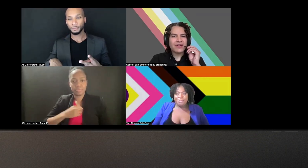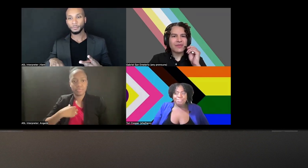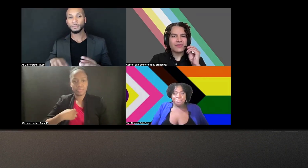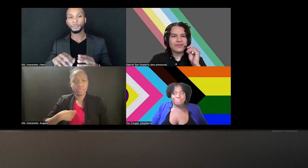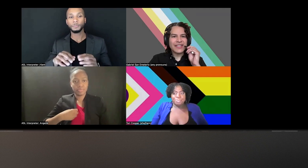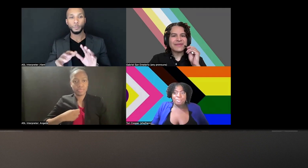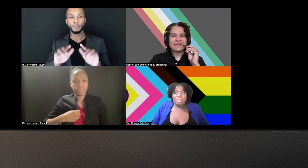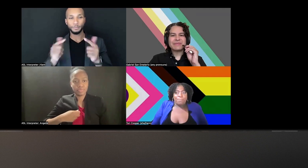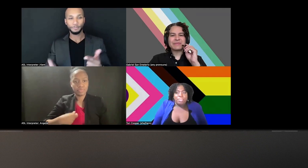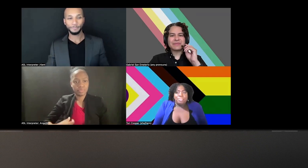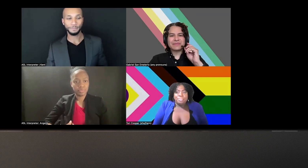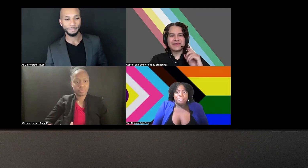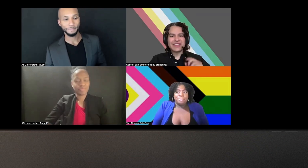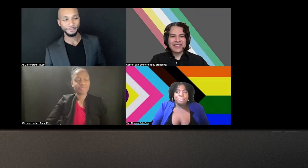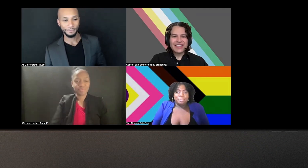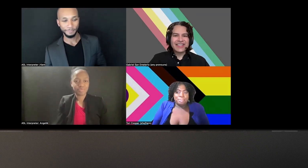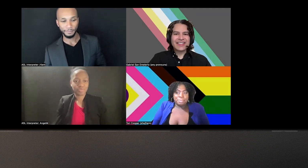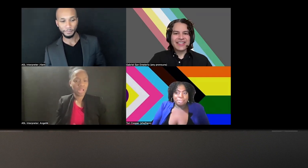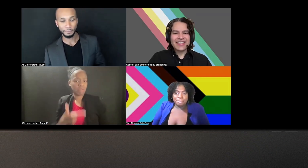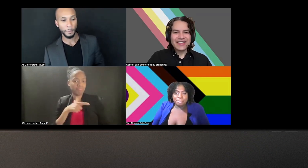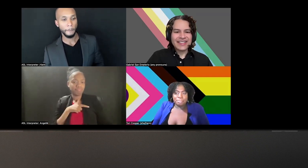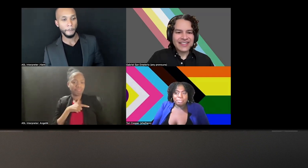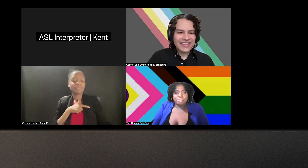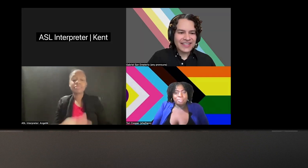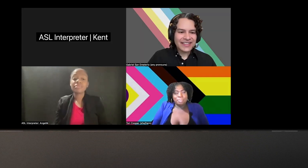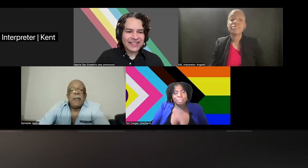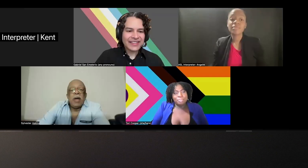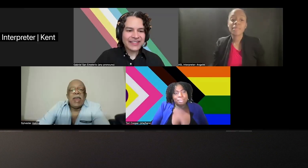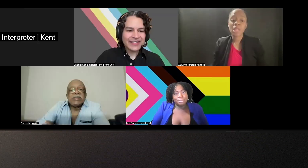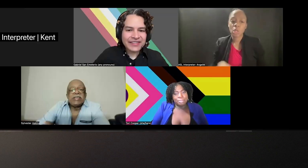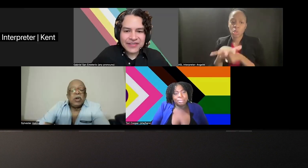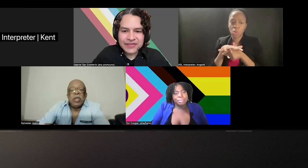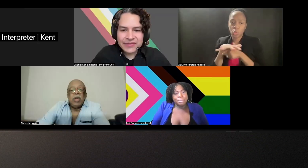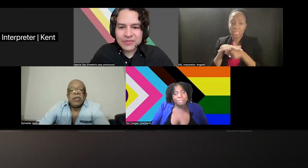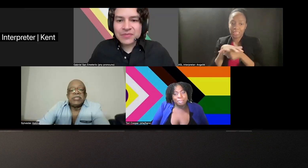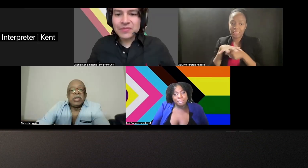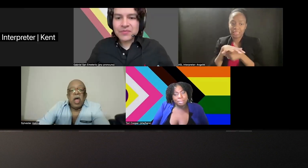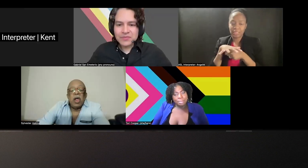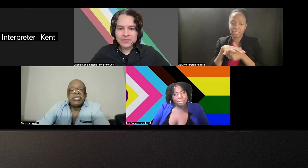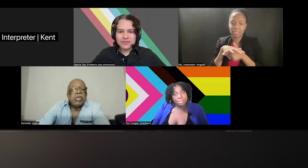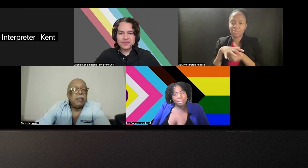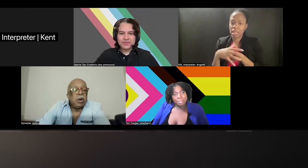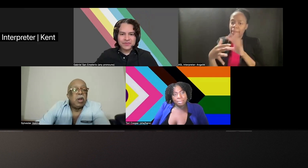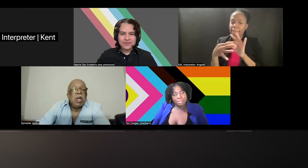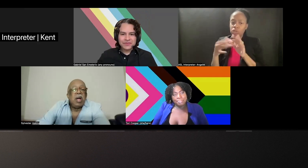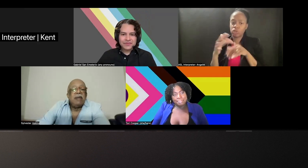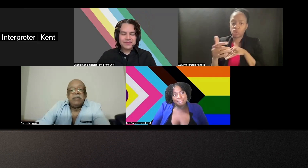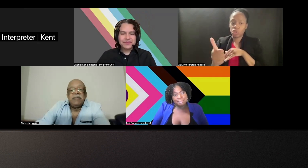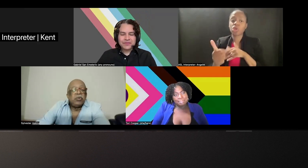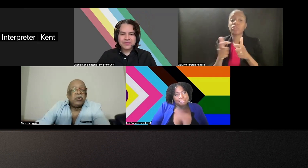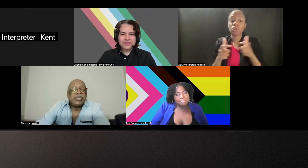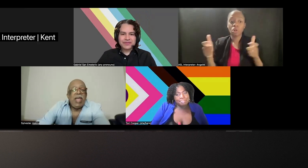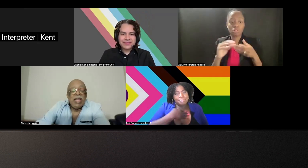I'll go. yeah, Yeah, I'll go. So locally, like I said earlier, there's a large number